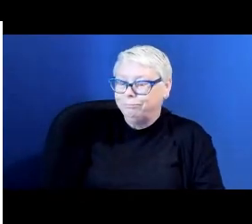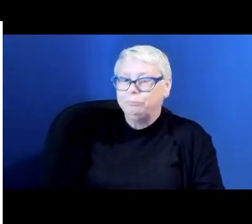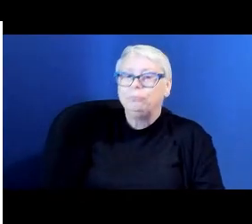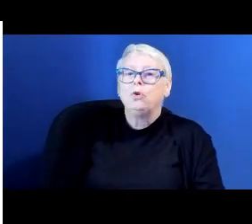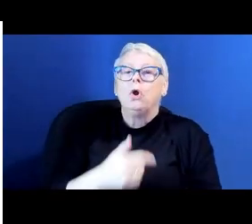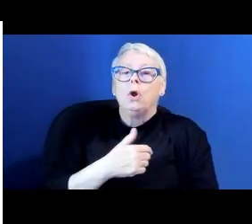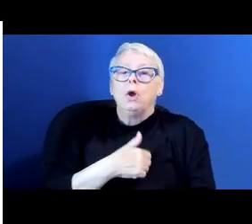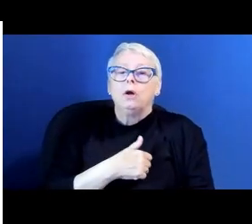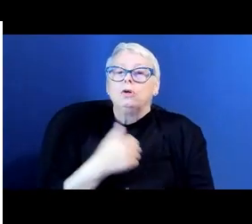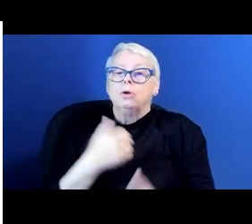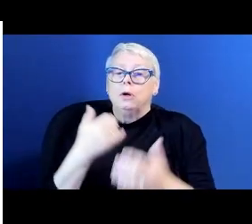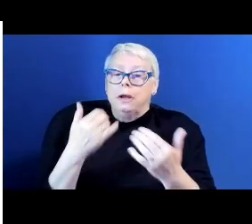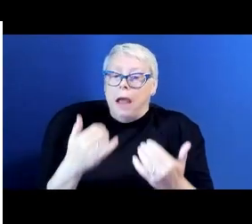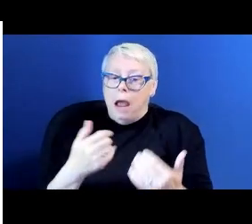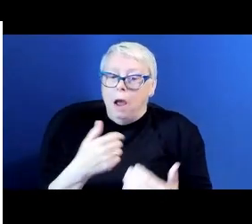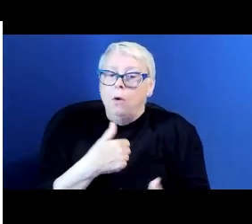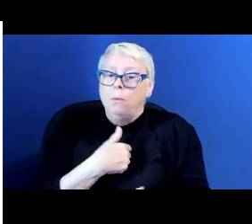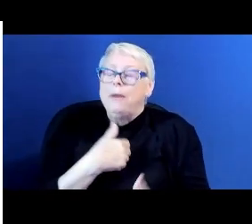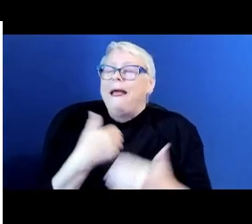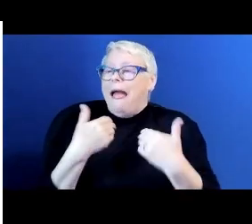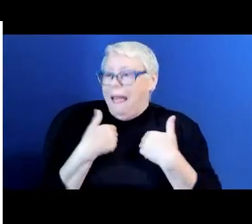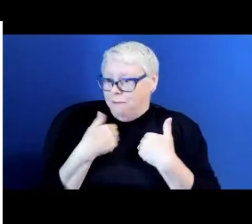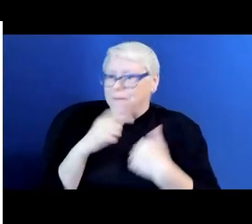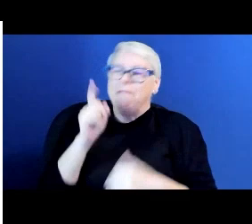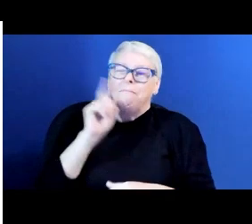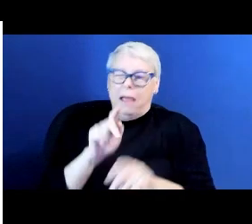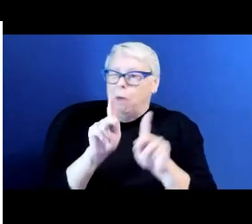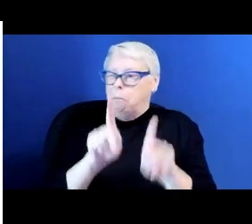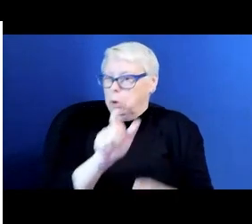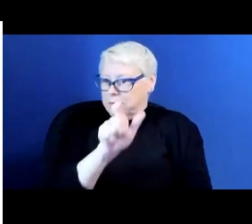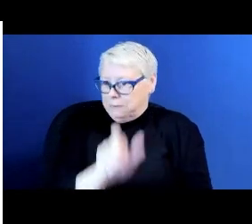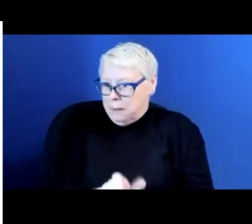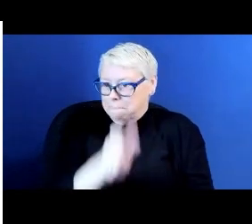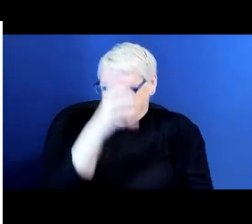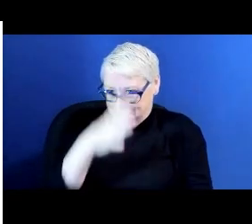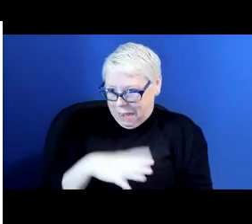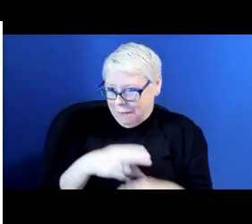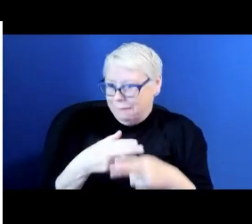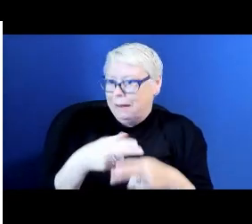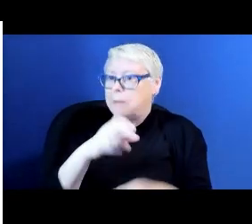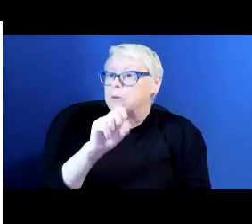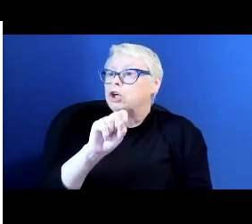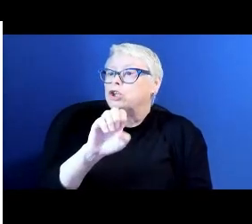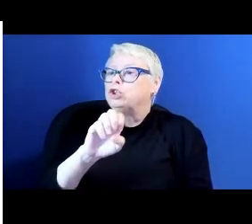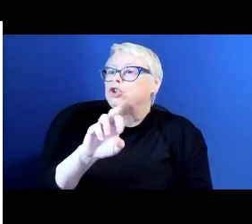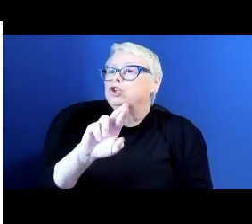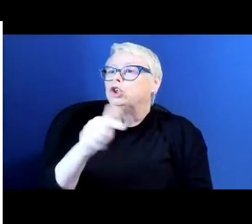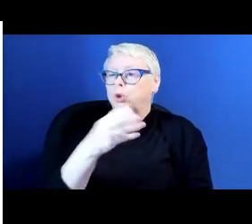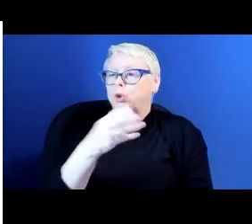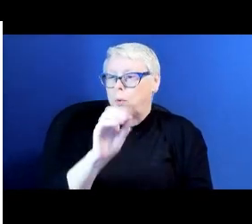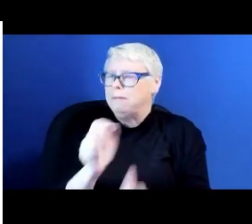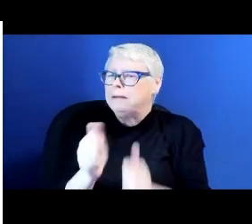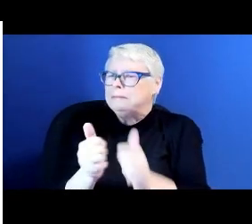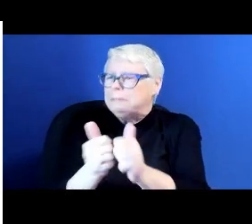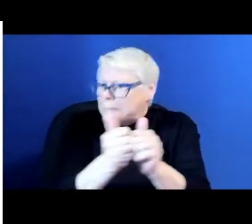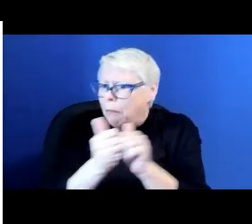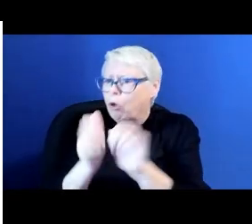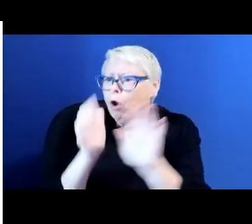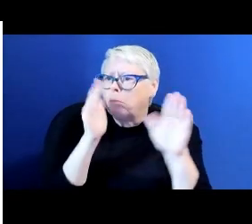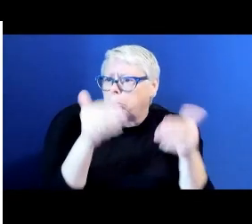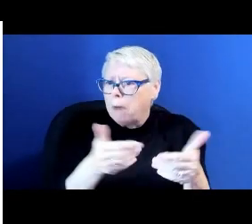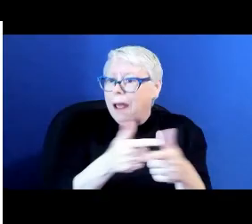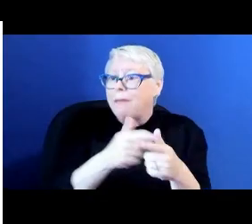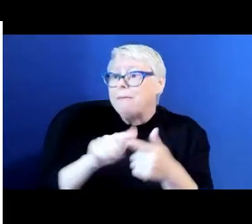you persona of Sergio, and let's review this persona together. And then later my colleague Leila will